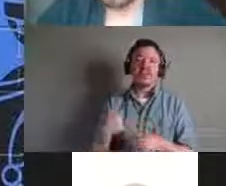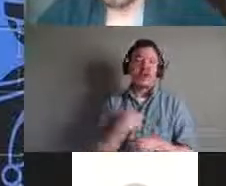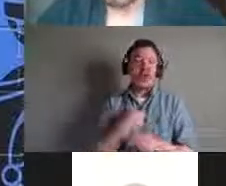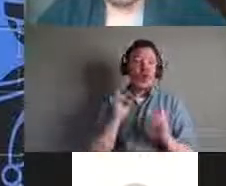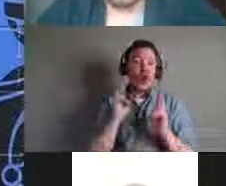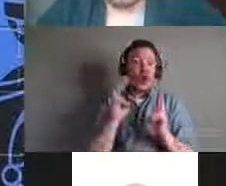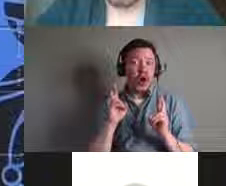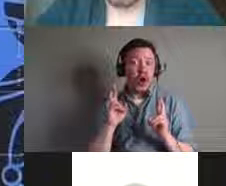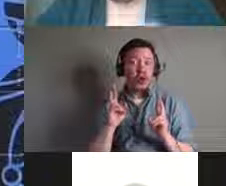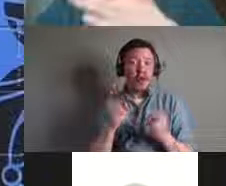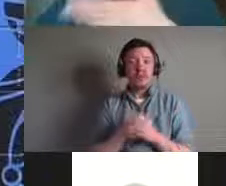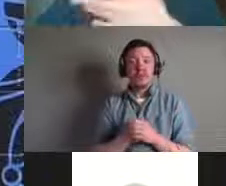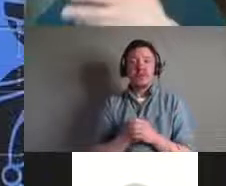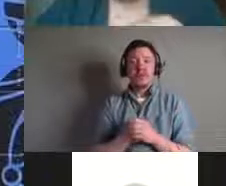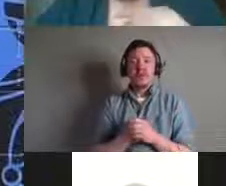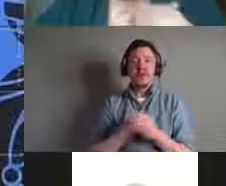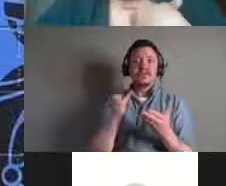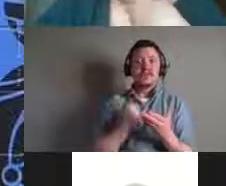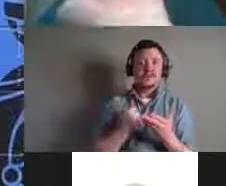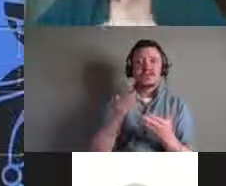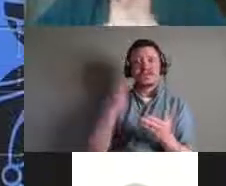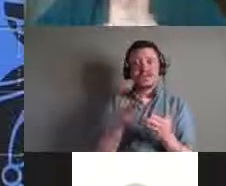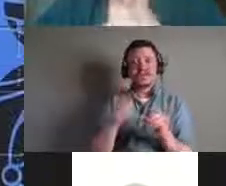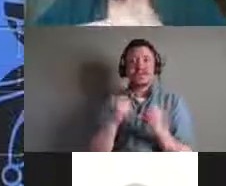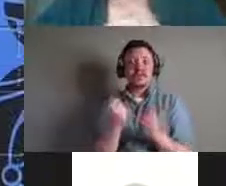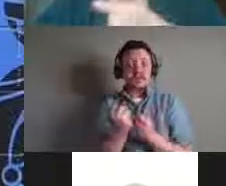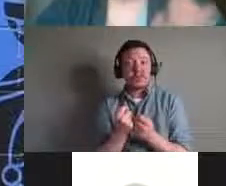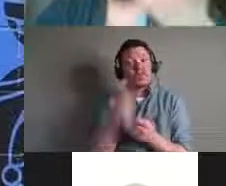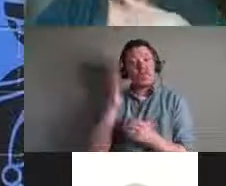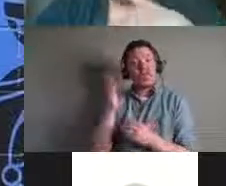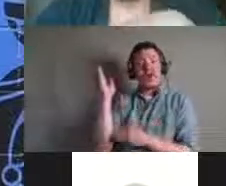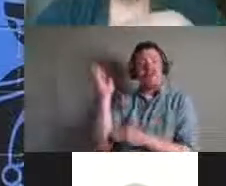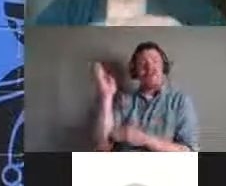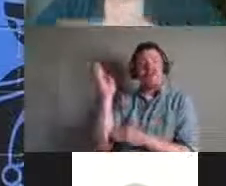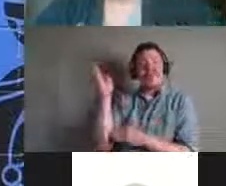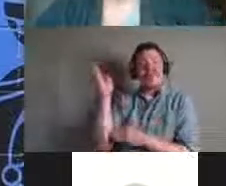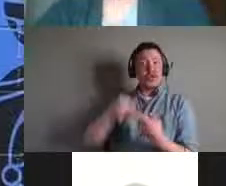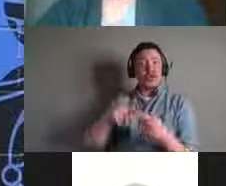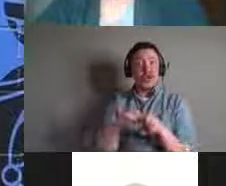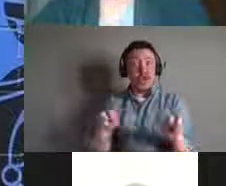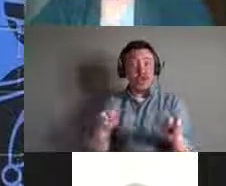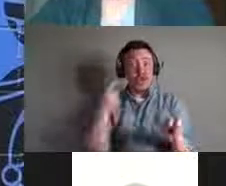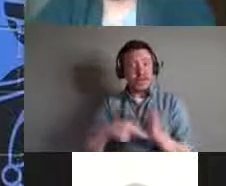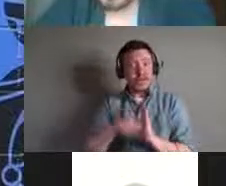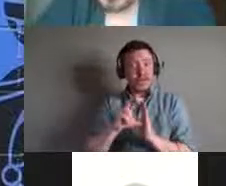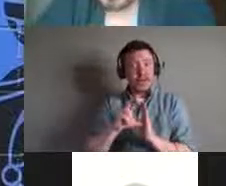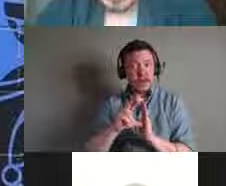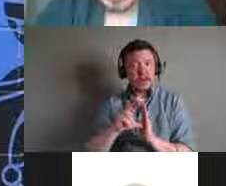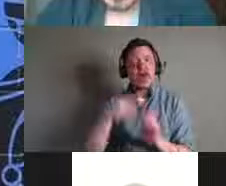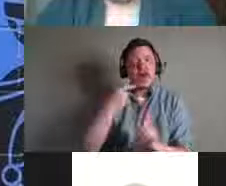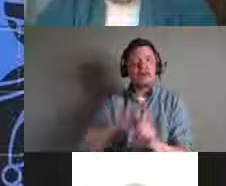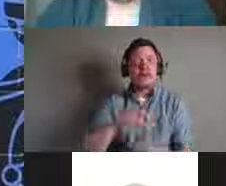the artist or artist team will present that design to the panel for review in